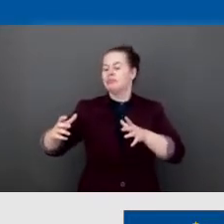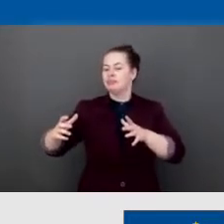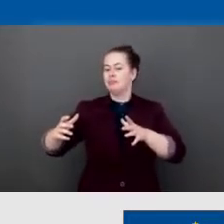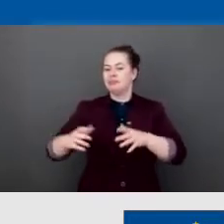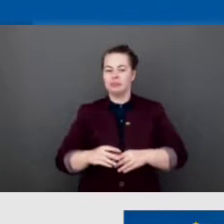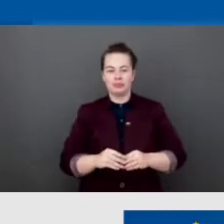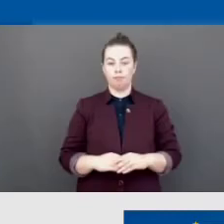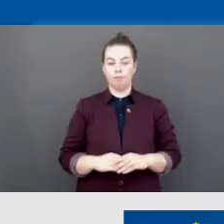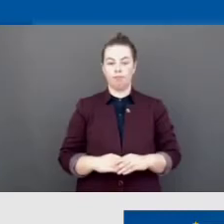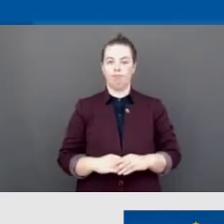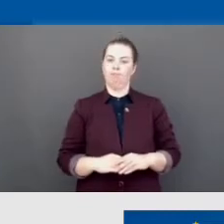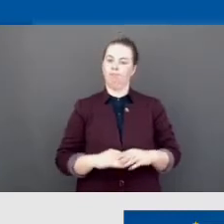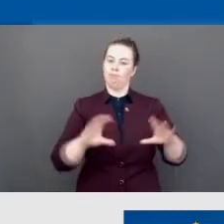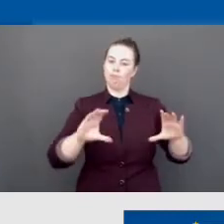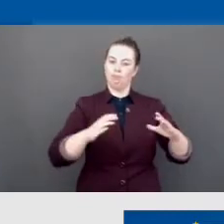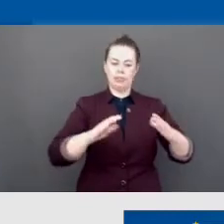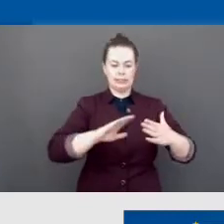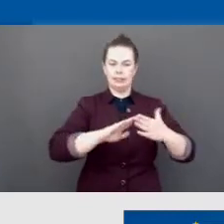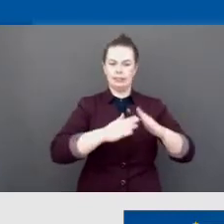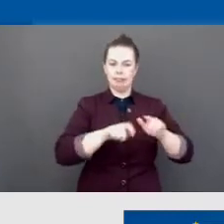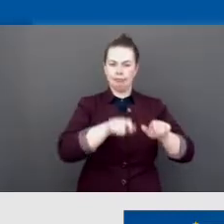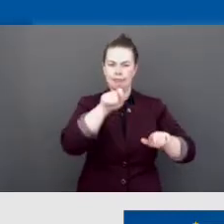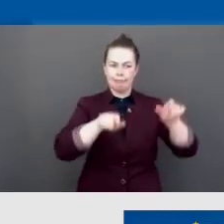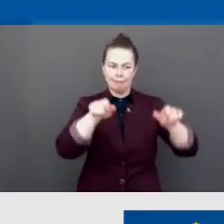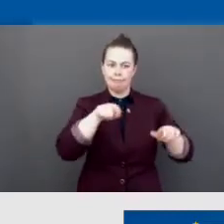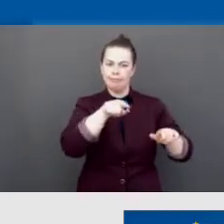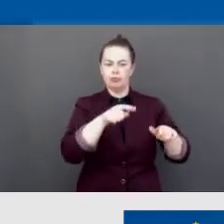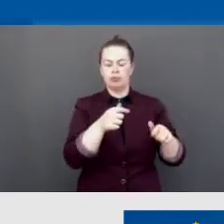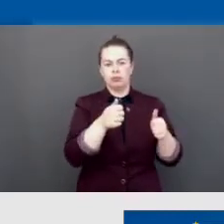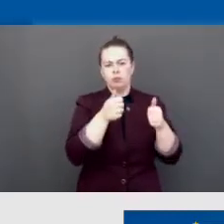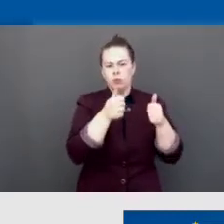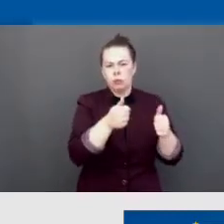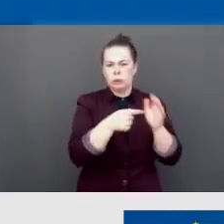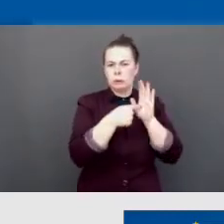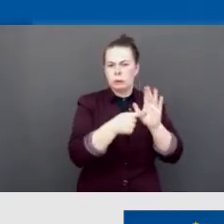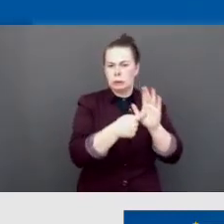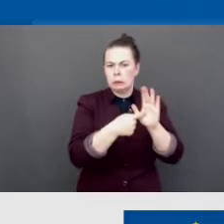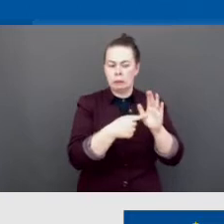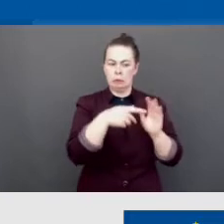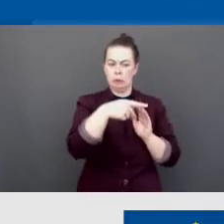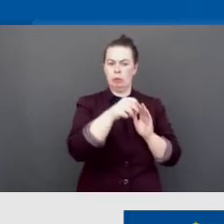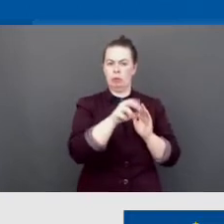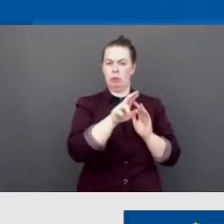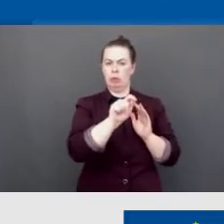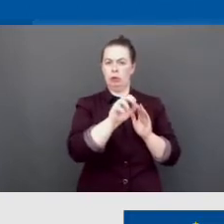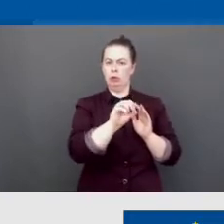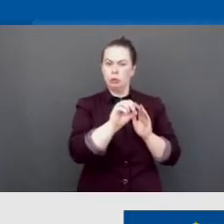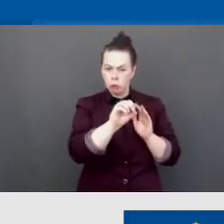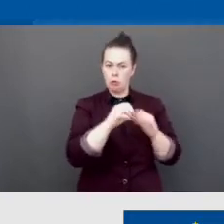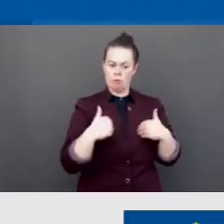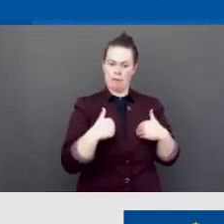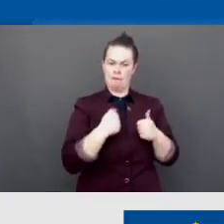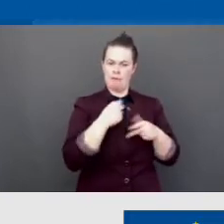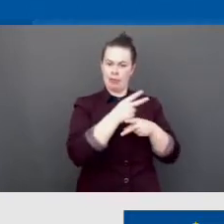the province. In metropolitan area of Porto, the ULS Matosinhos is a major success case of